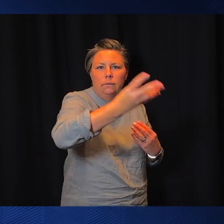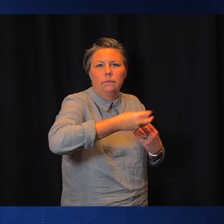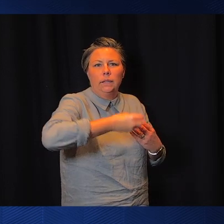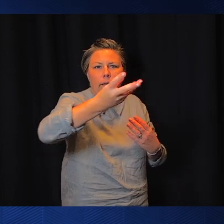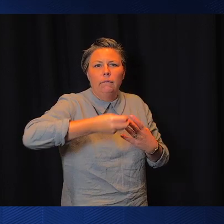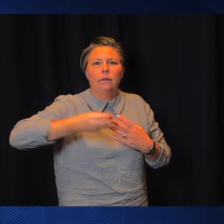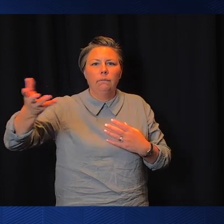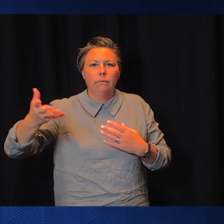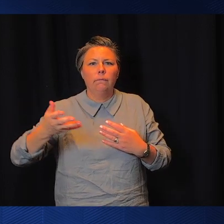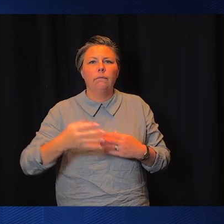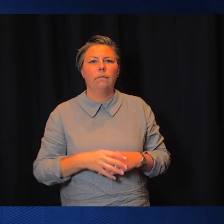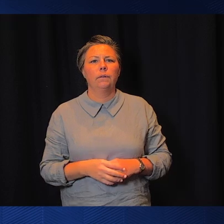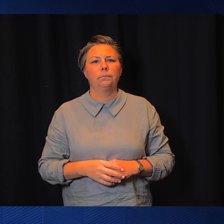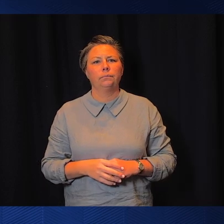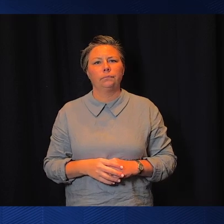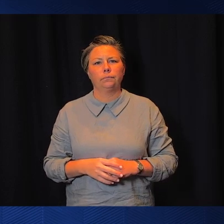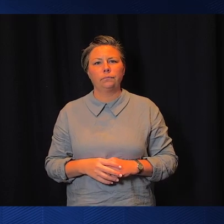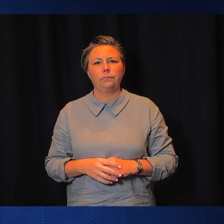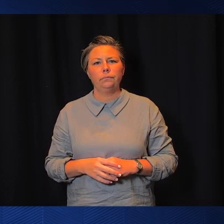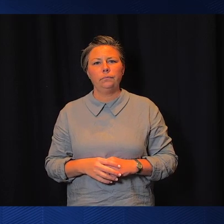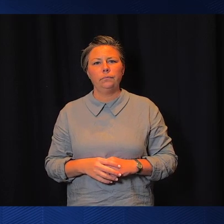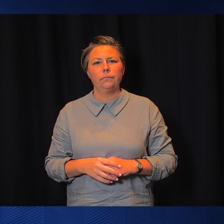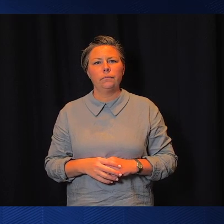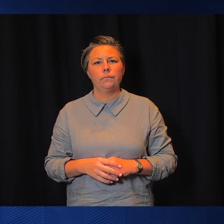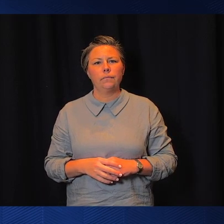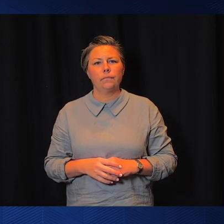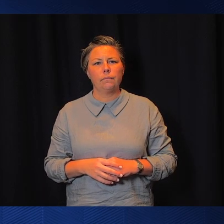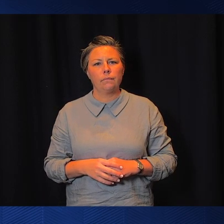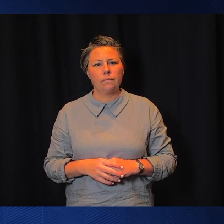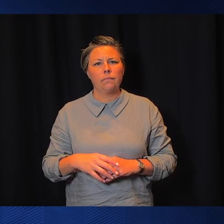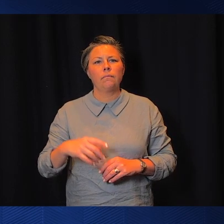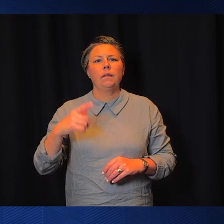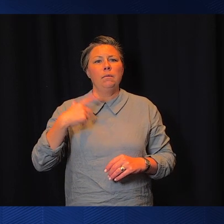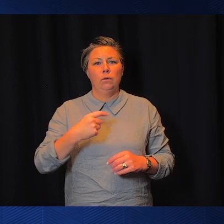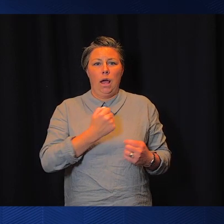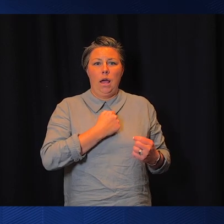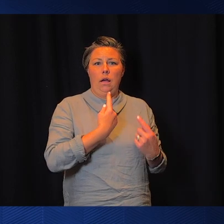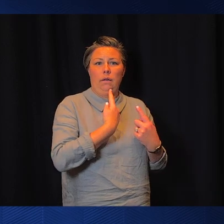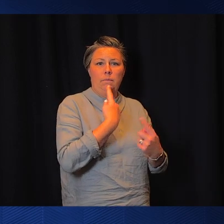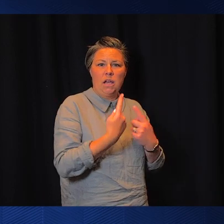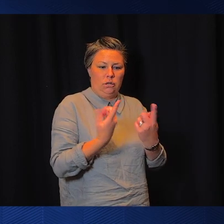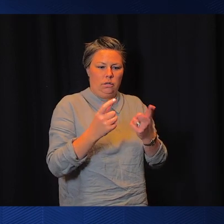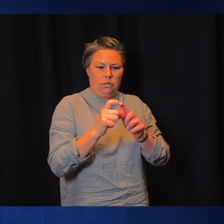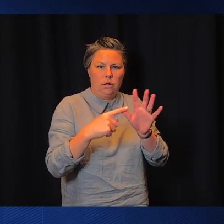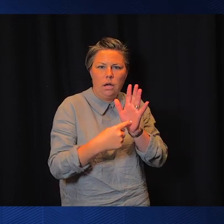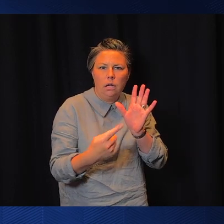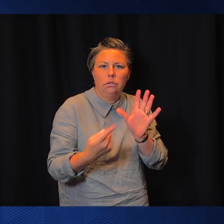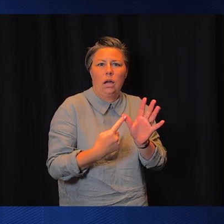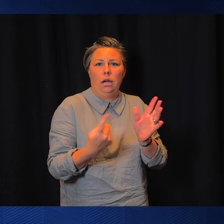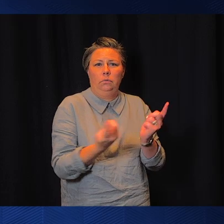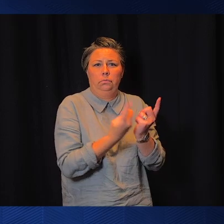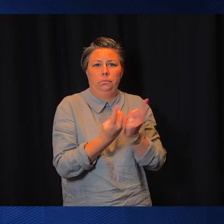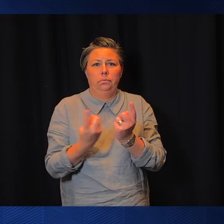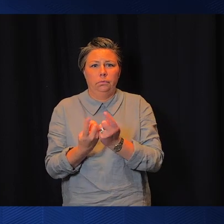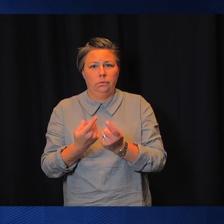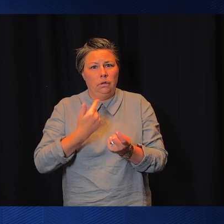is, it helped them to capture especially the data of persons with disability,